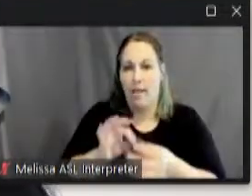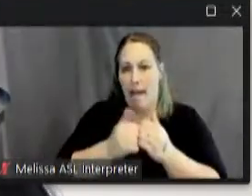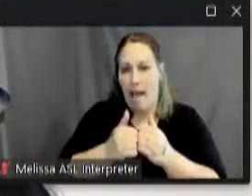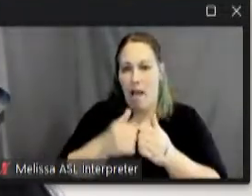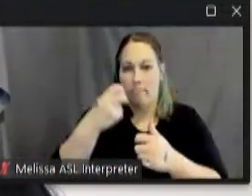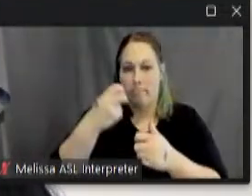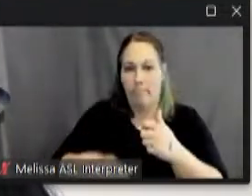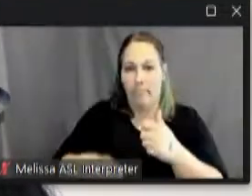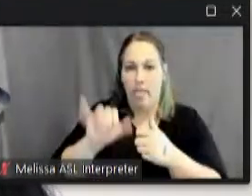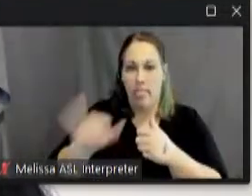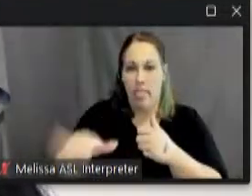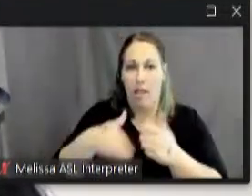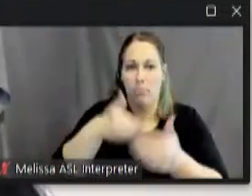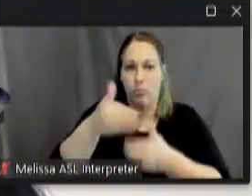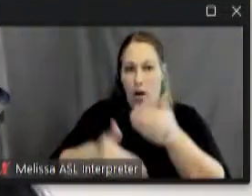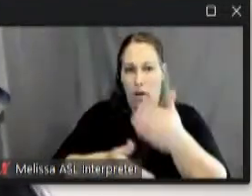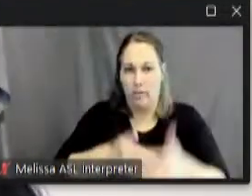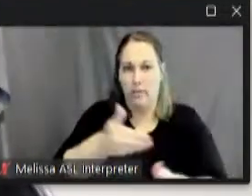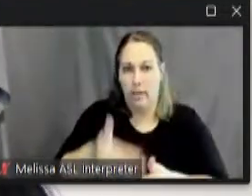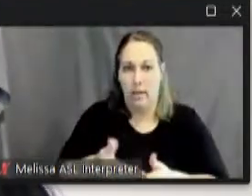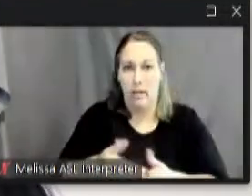to